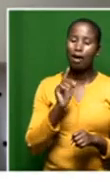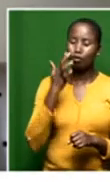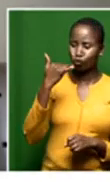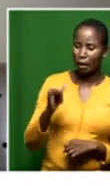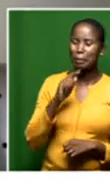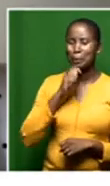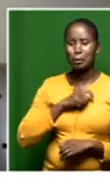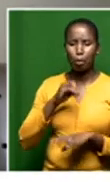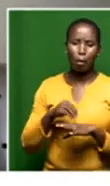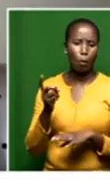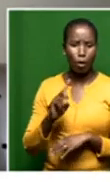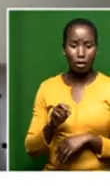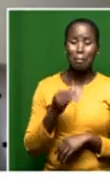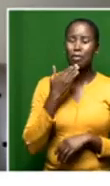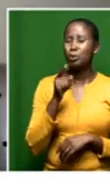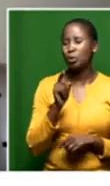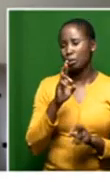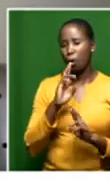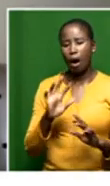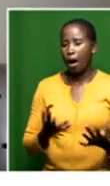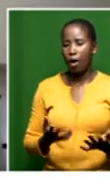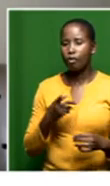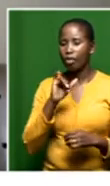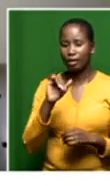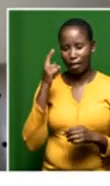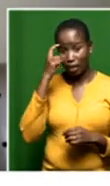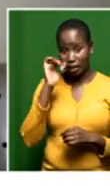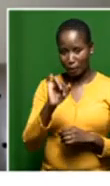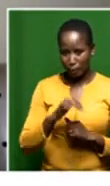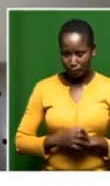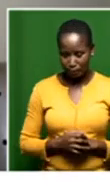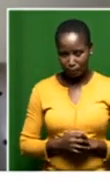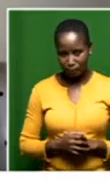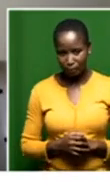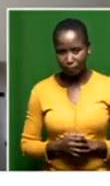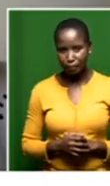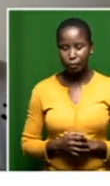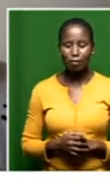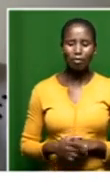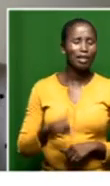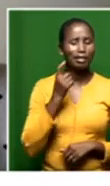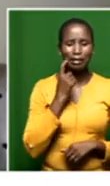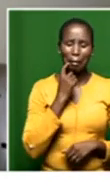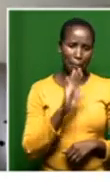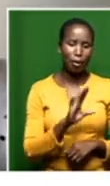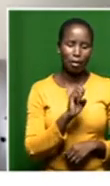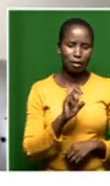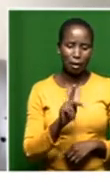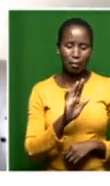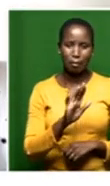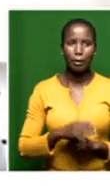problematic. What is your response to that sort of thinking? It's very simple, Sakina, because